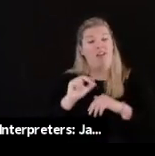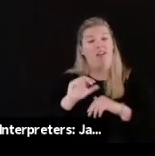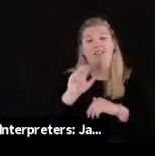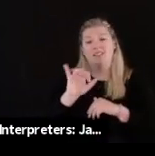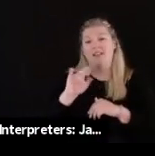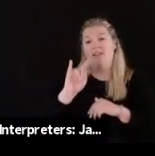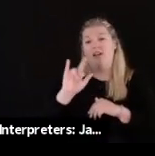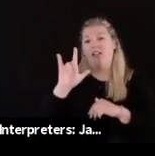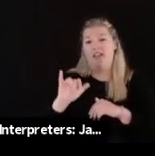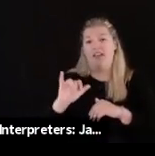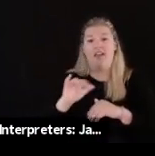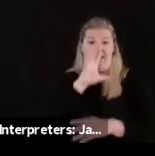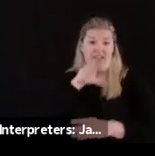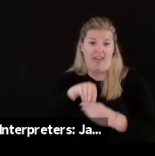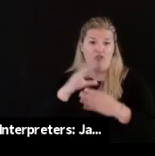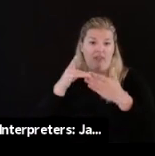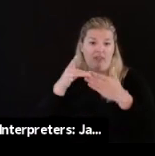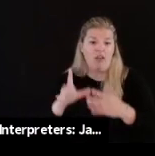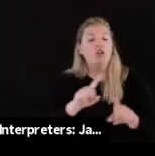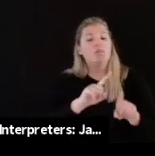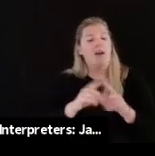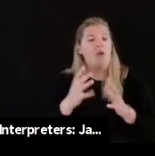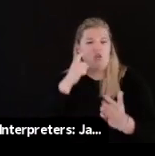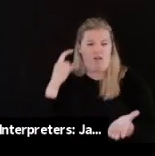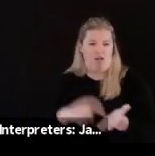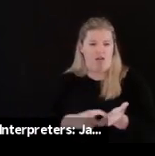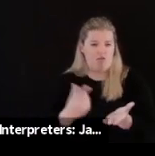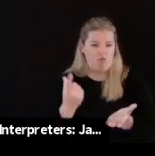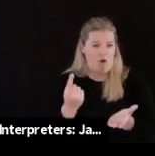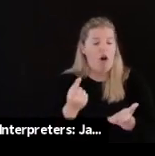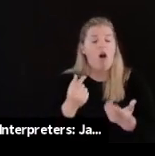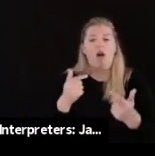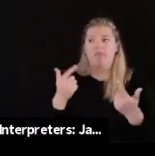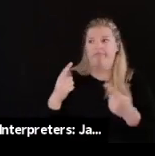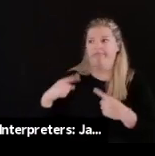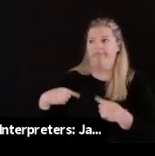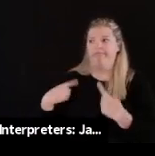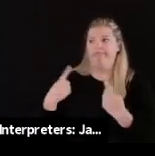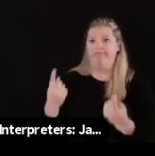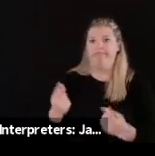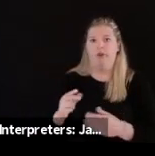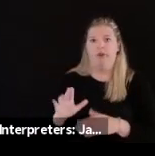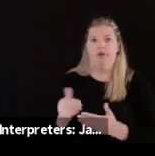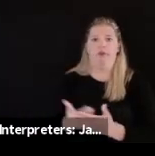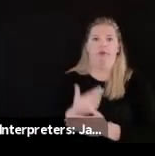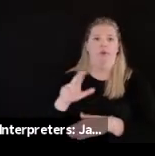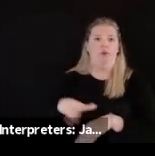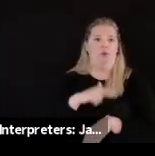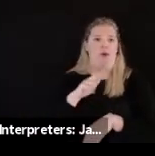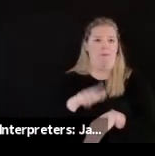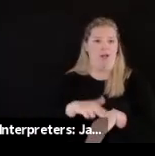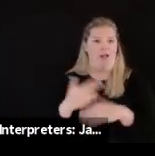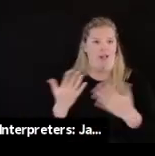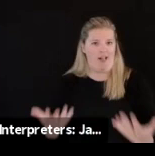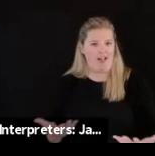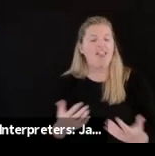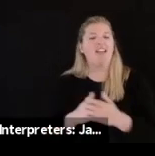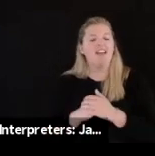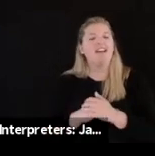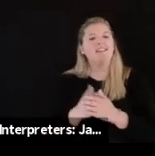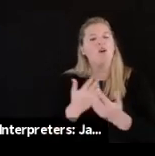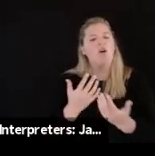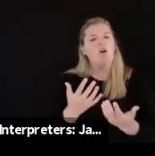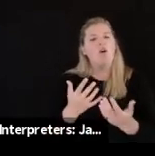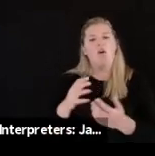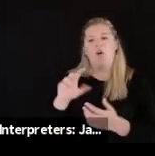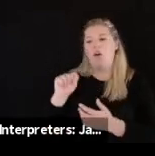to just acknowledge that it has been a bit of a new normal that we've had to navigate. And so I've asked that Tori